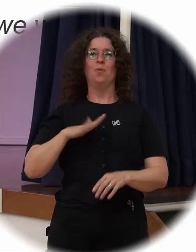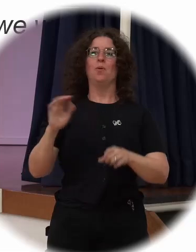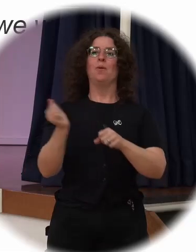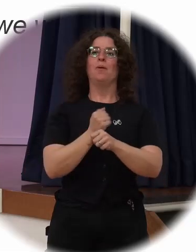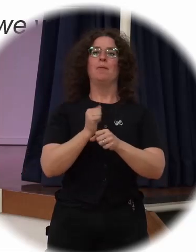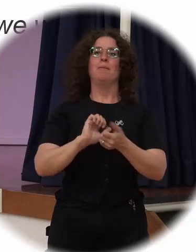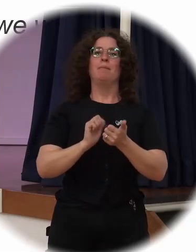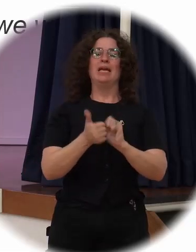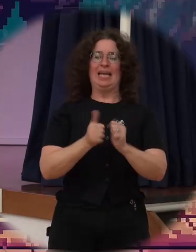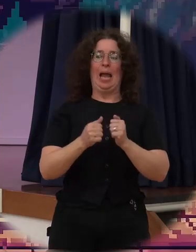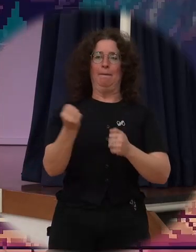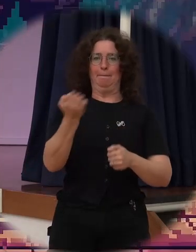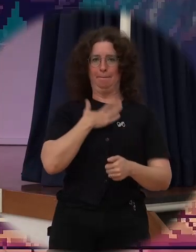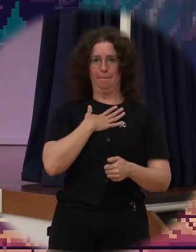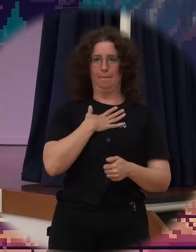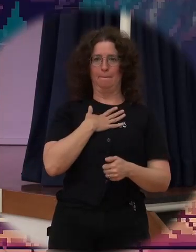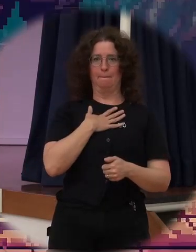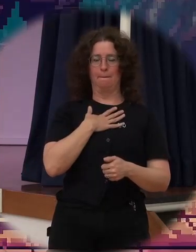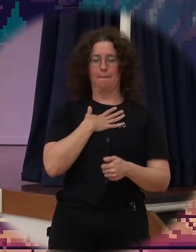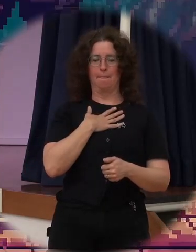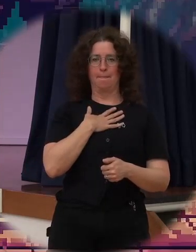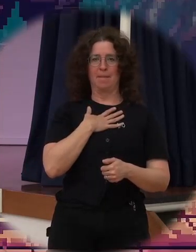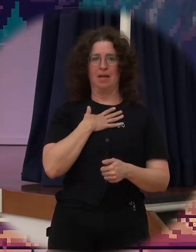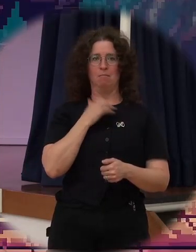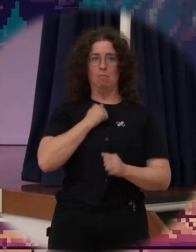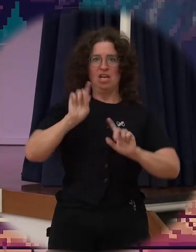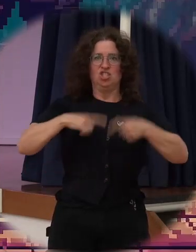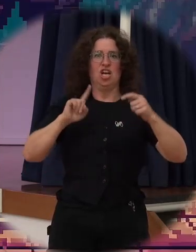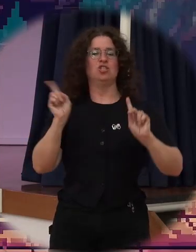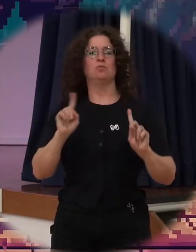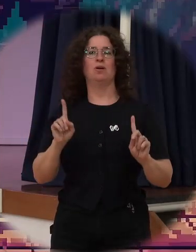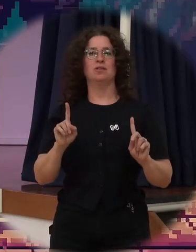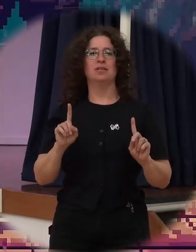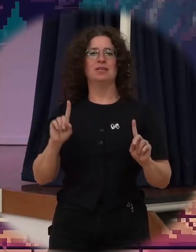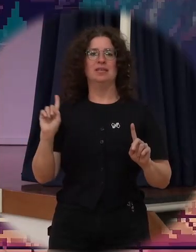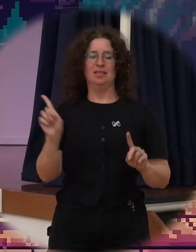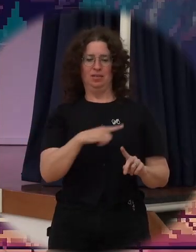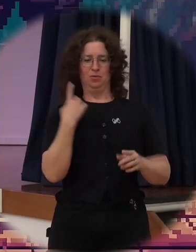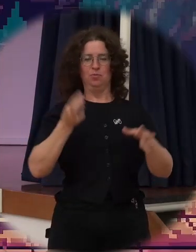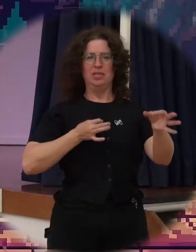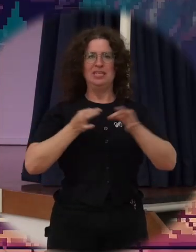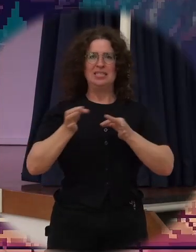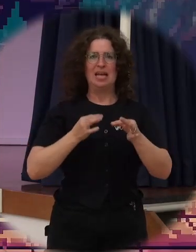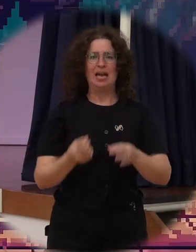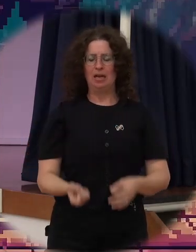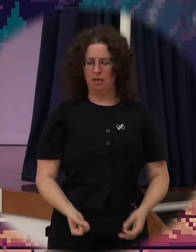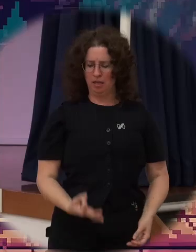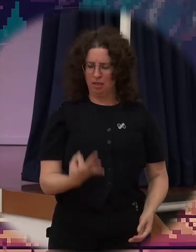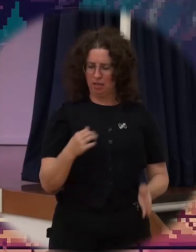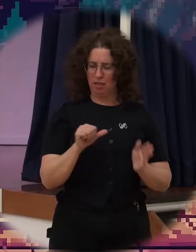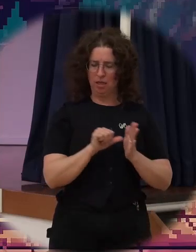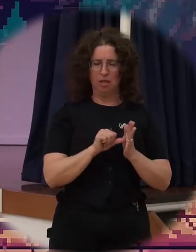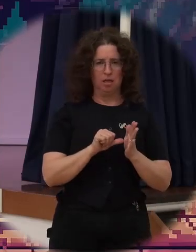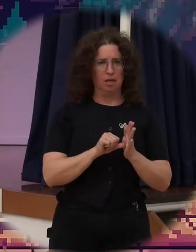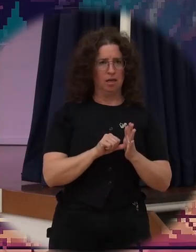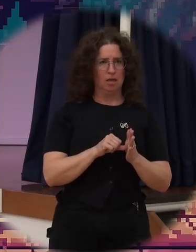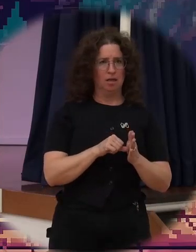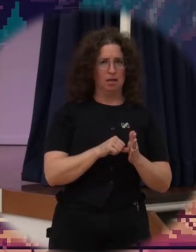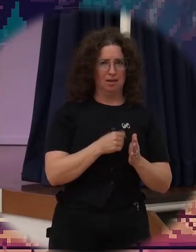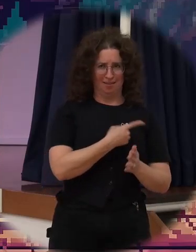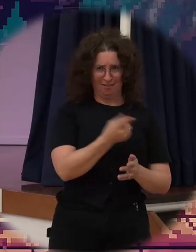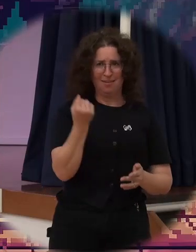games ourselves. Oops, how did I go back? But the challenges that we face, unfortunately as learning designers, we do not have money. And that's a problem that almost everyone